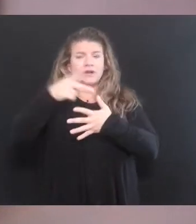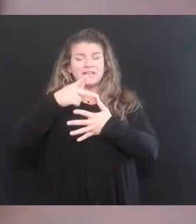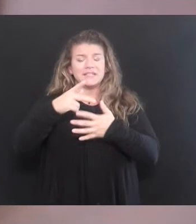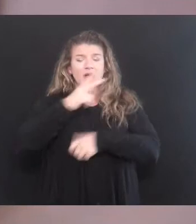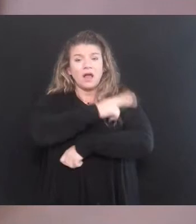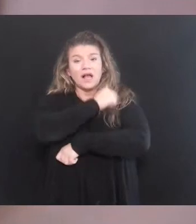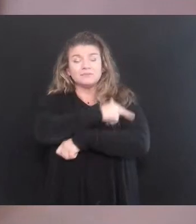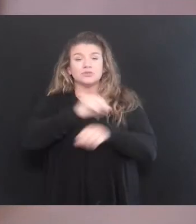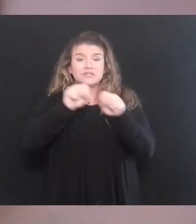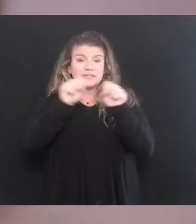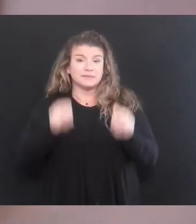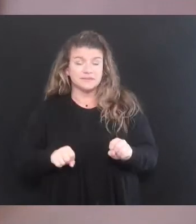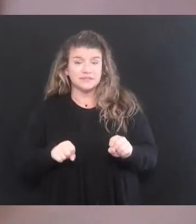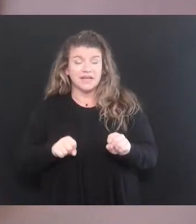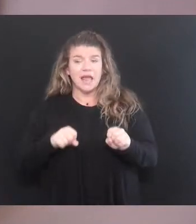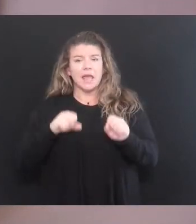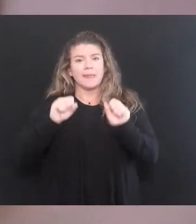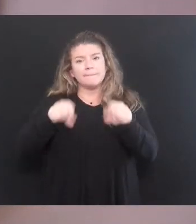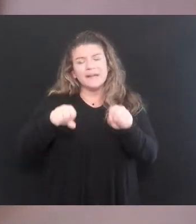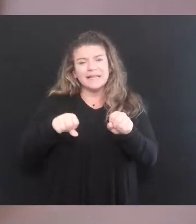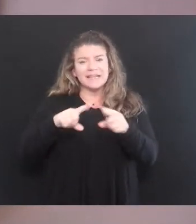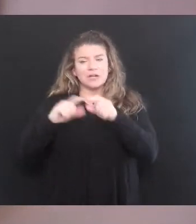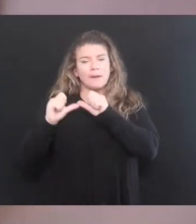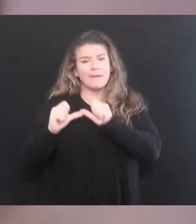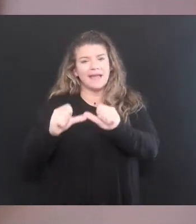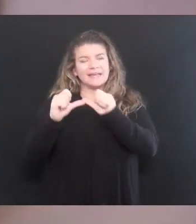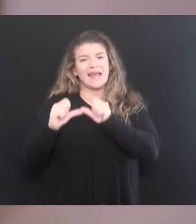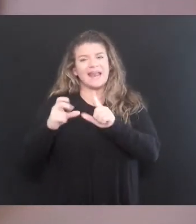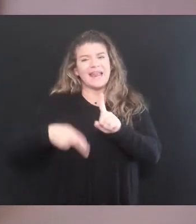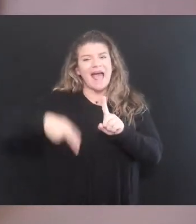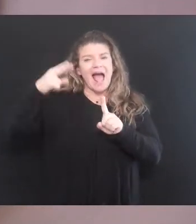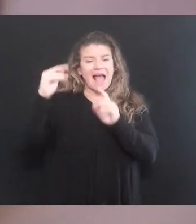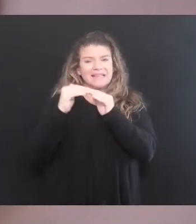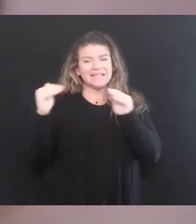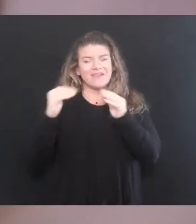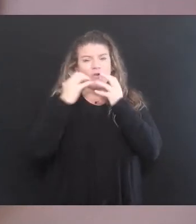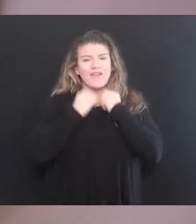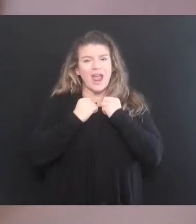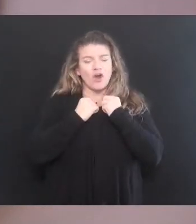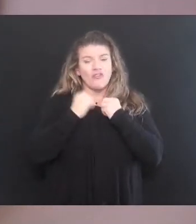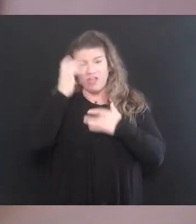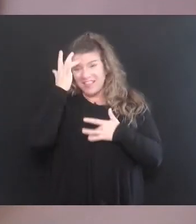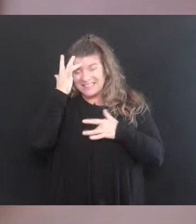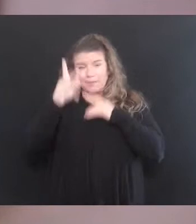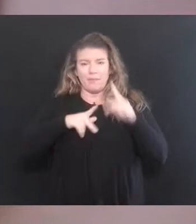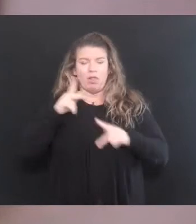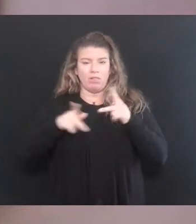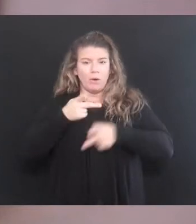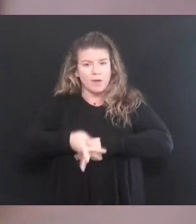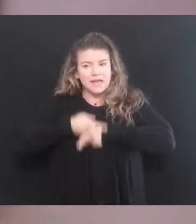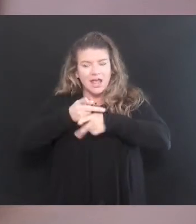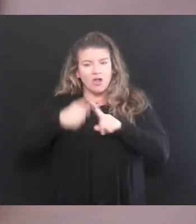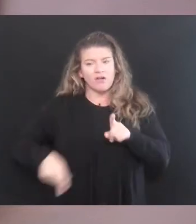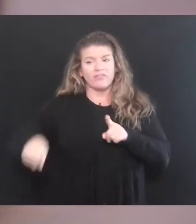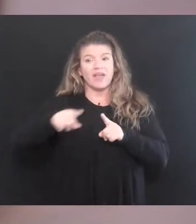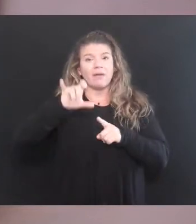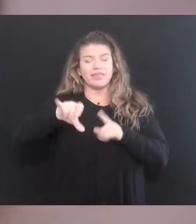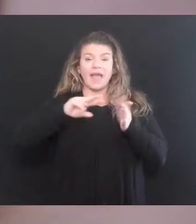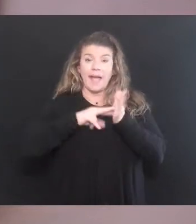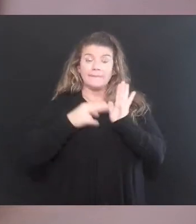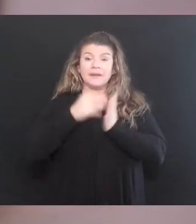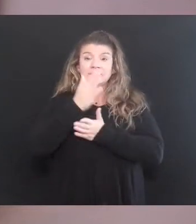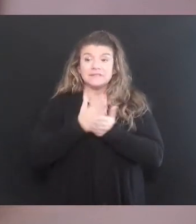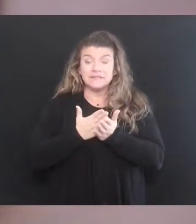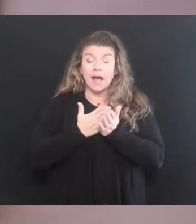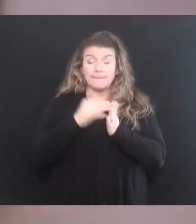systems the ability to maintain that highest level of care for the sickest people. And that does mean that some